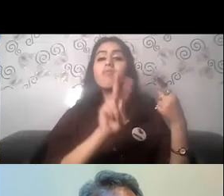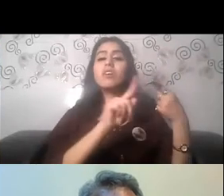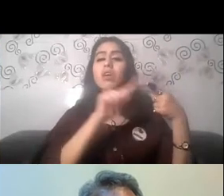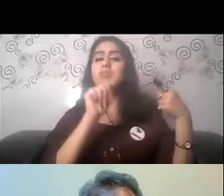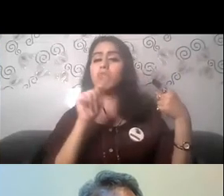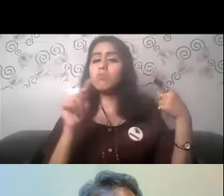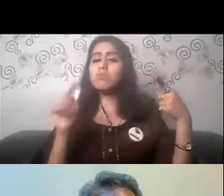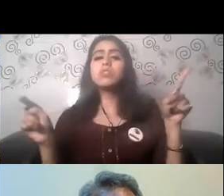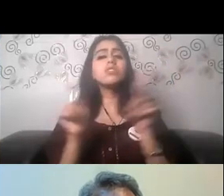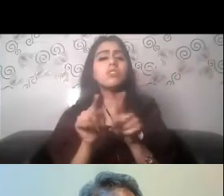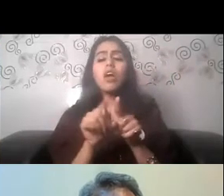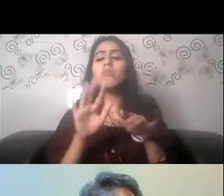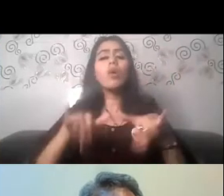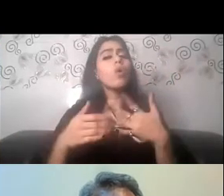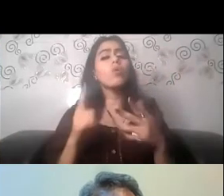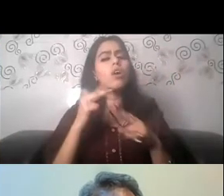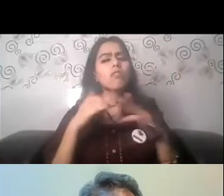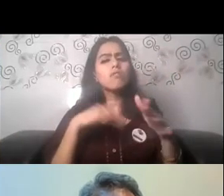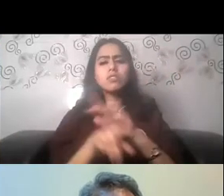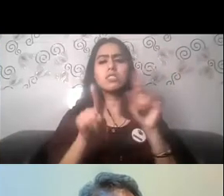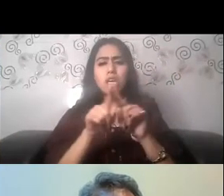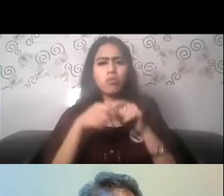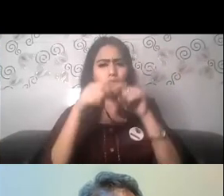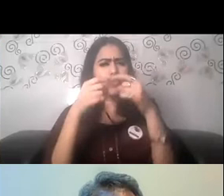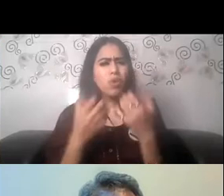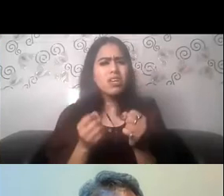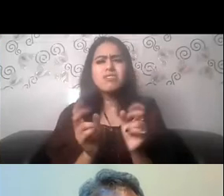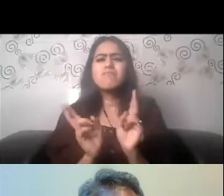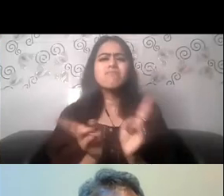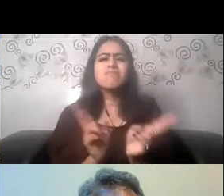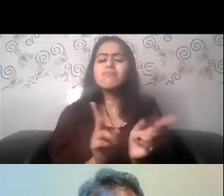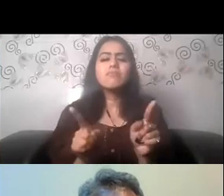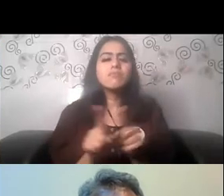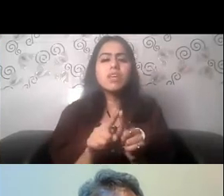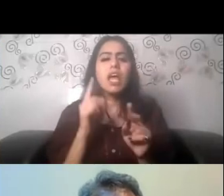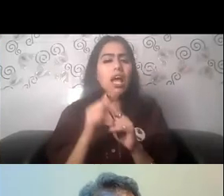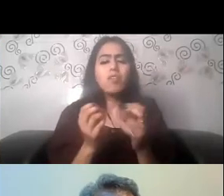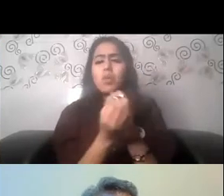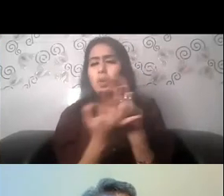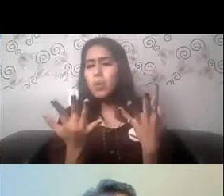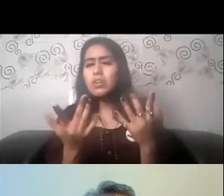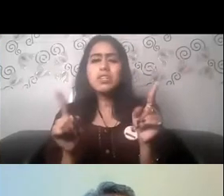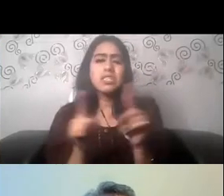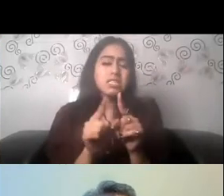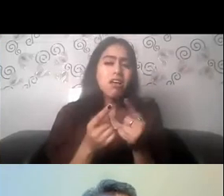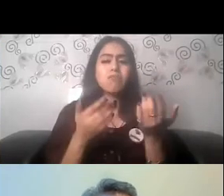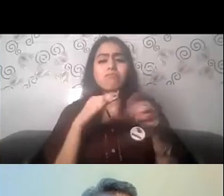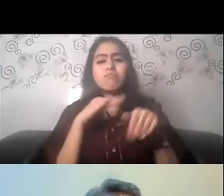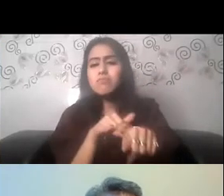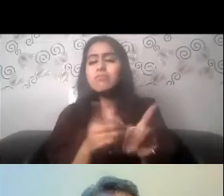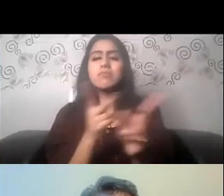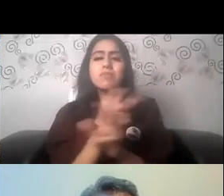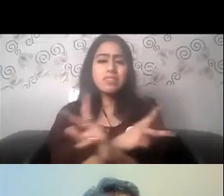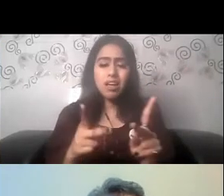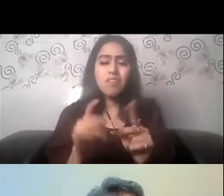that. That's about structural inequality, just like lots of people of colour experienced higher rates